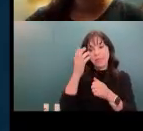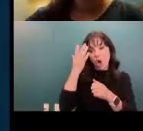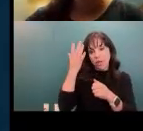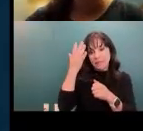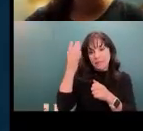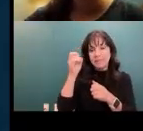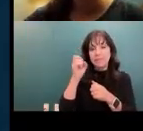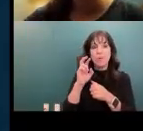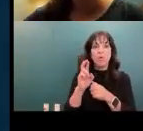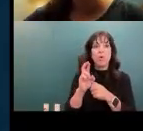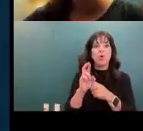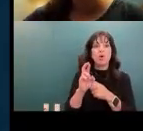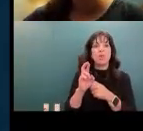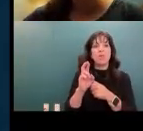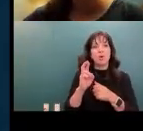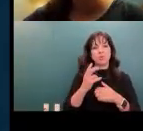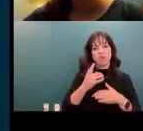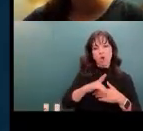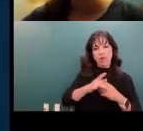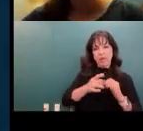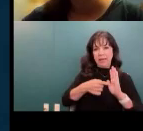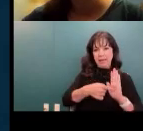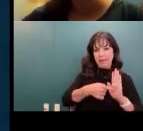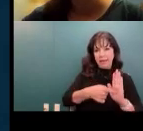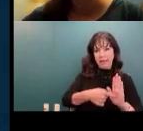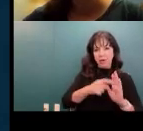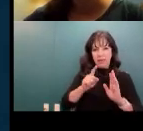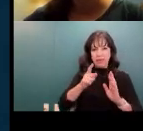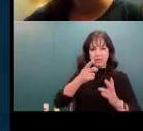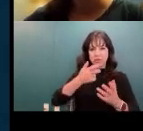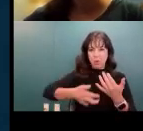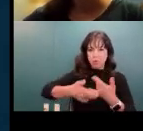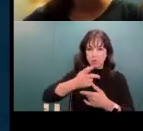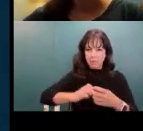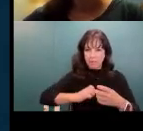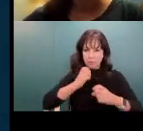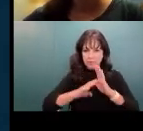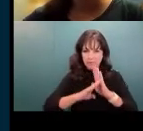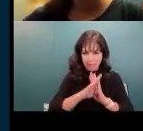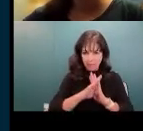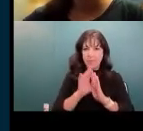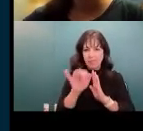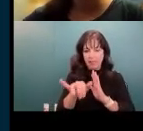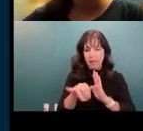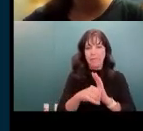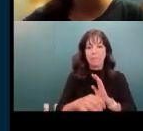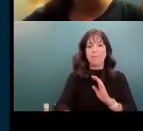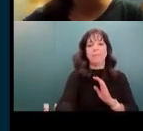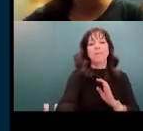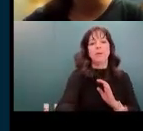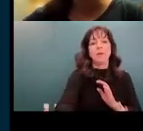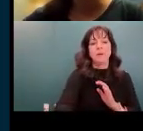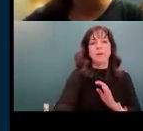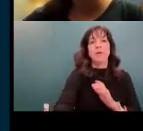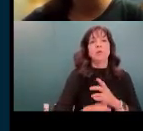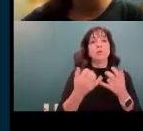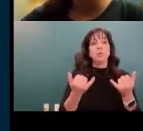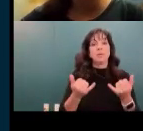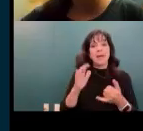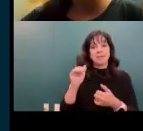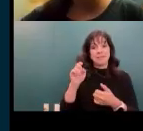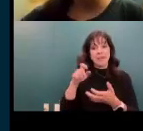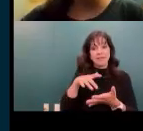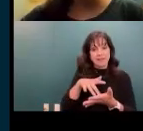those early indicators or kind of that social emotional development. And so today's case study,